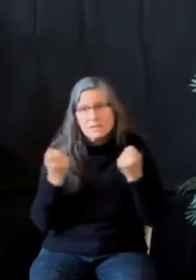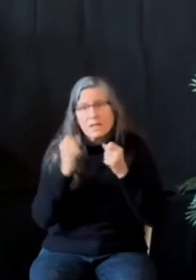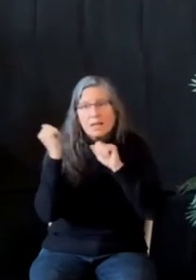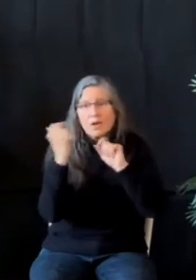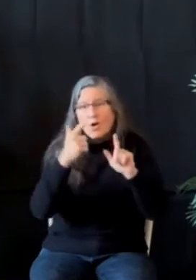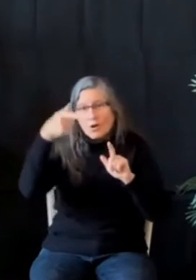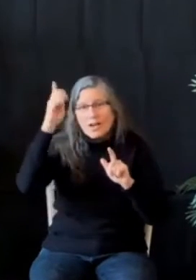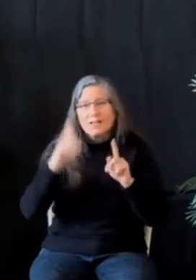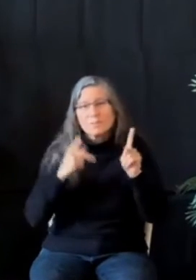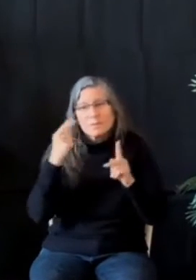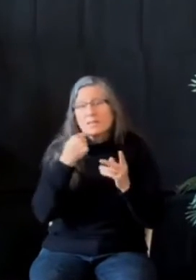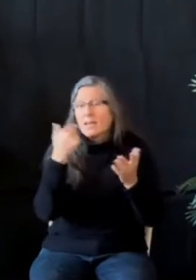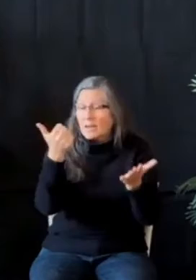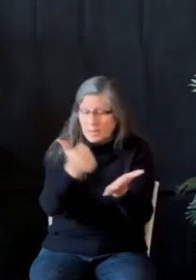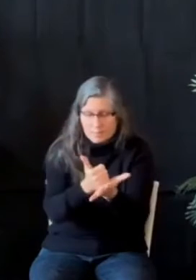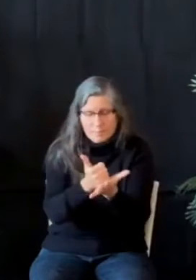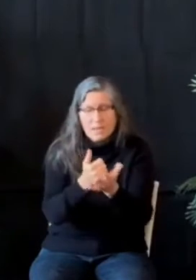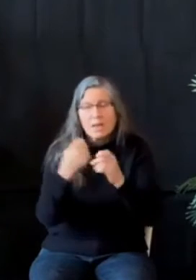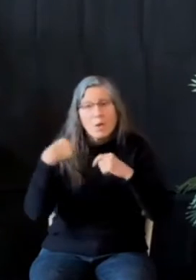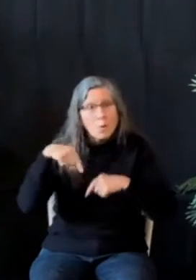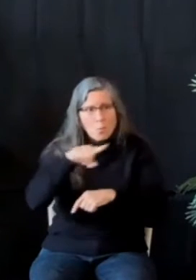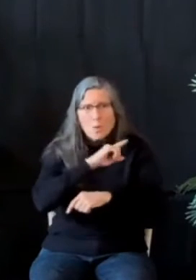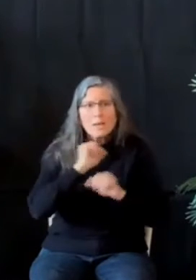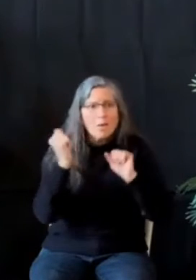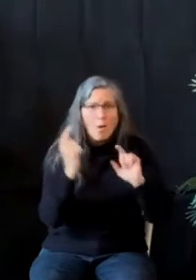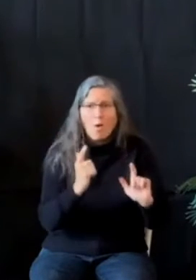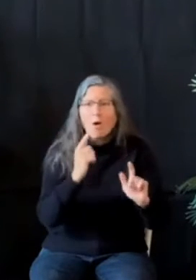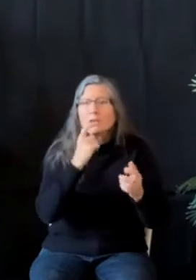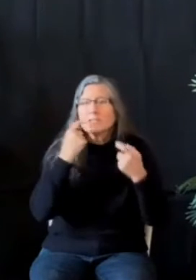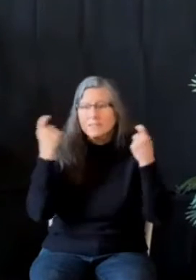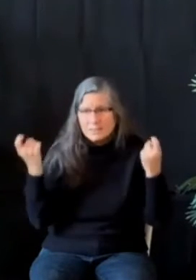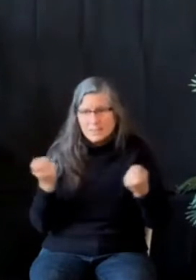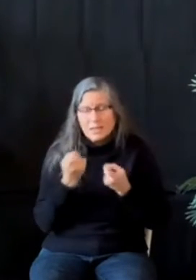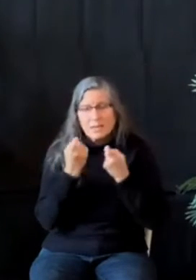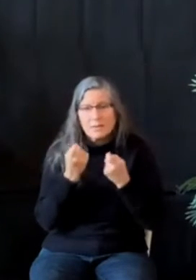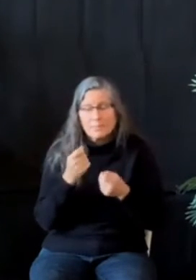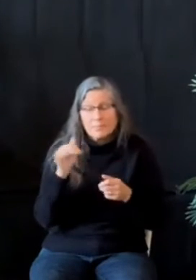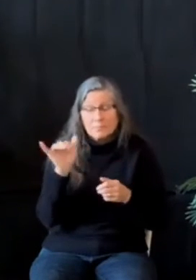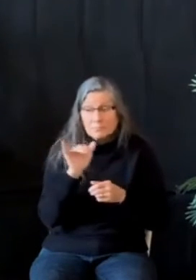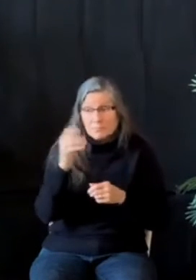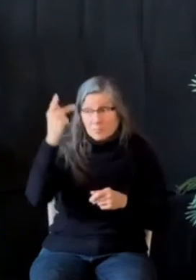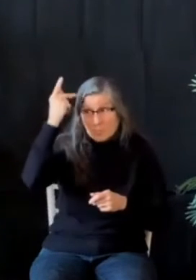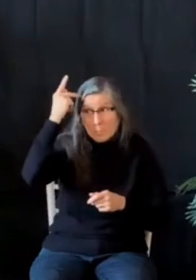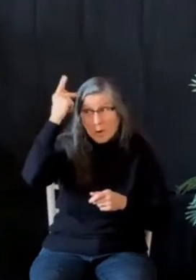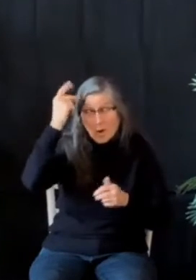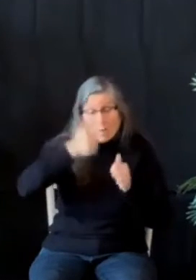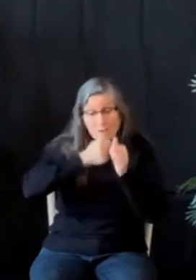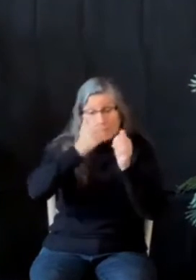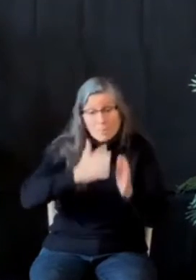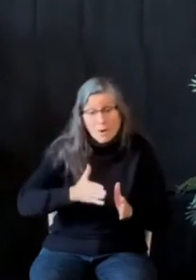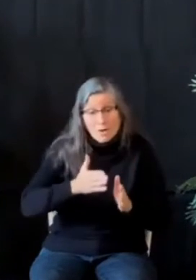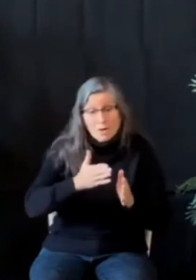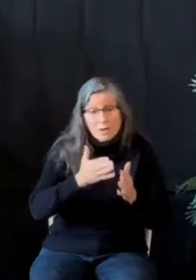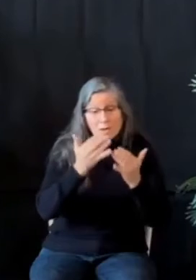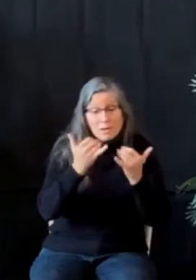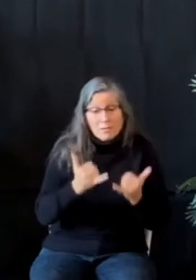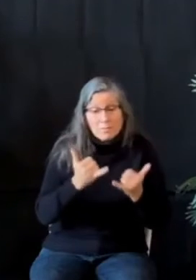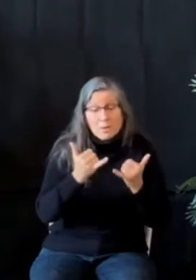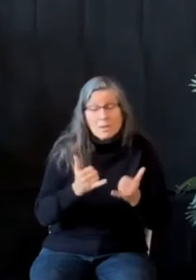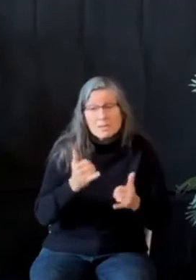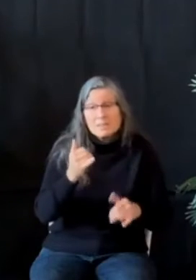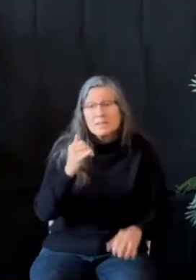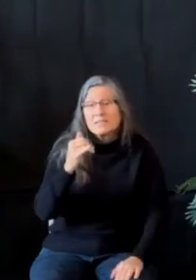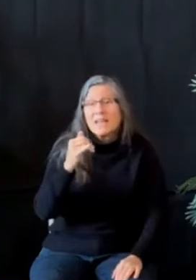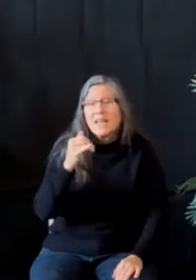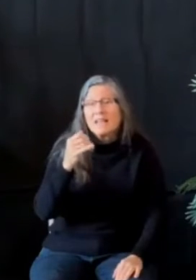God's people said, amen. We all sin. Even Paul the Apostle, in present tense indicative,